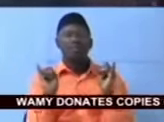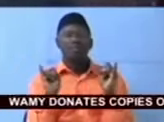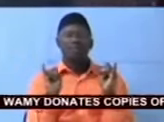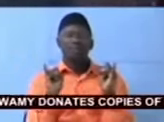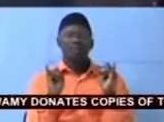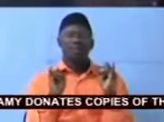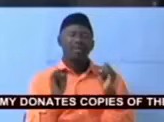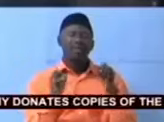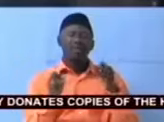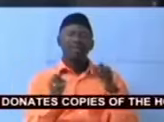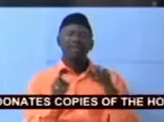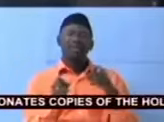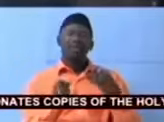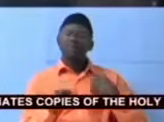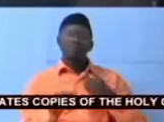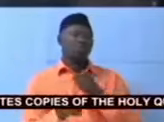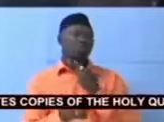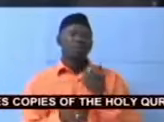And